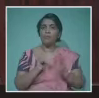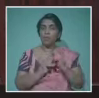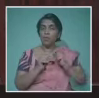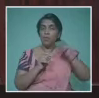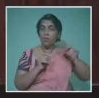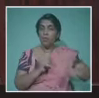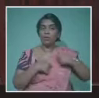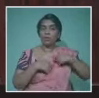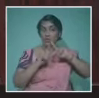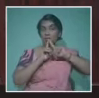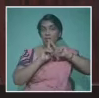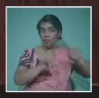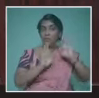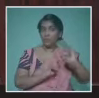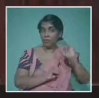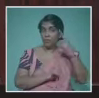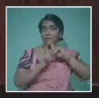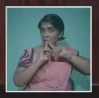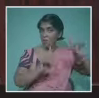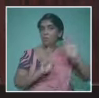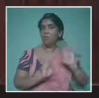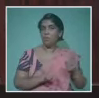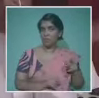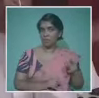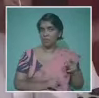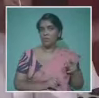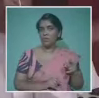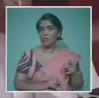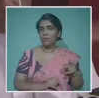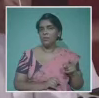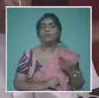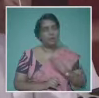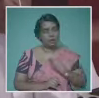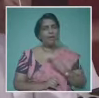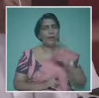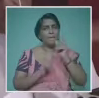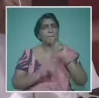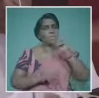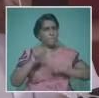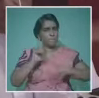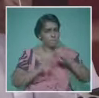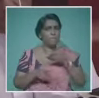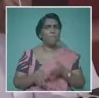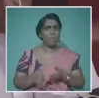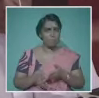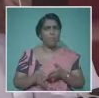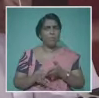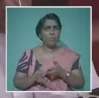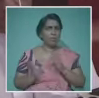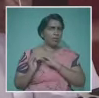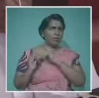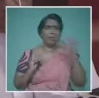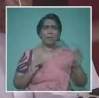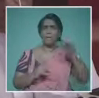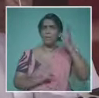told me. If the cabinet approves, it will be too late for parliament to discuss. That is what I am saying. Yes, it has not been approved by the cabinet. Then, that is then what, you must give assurance